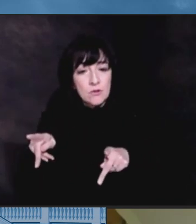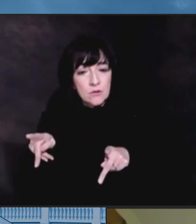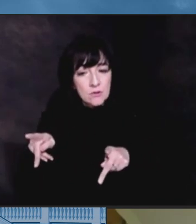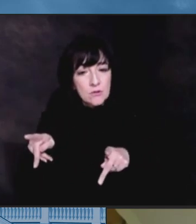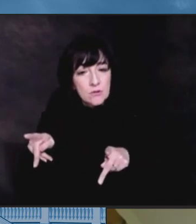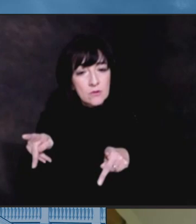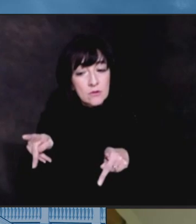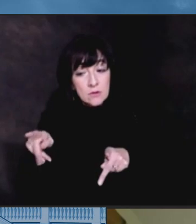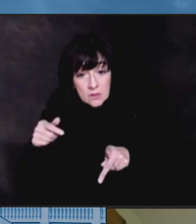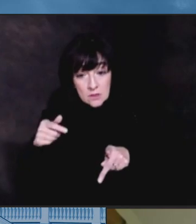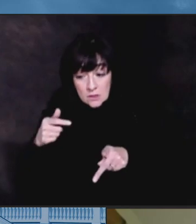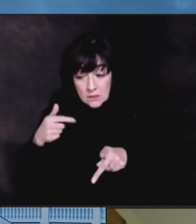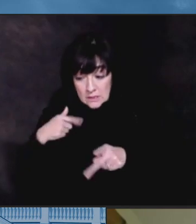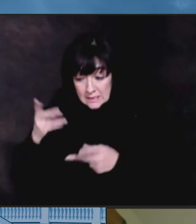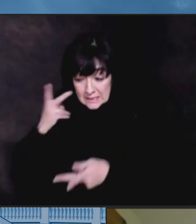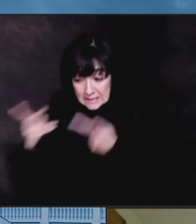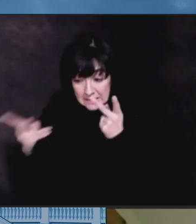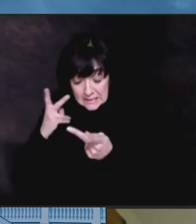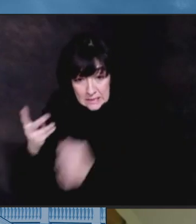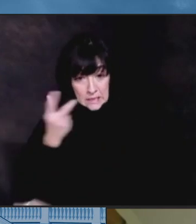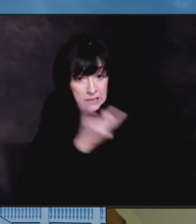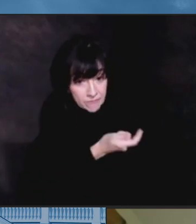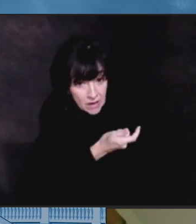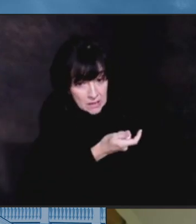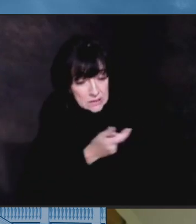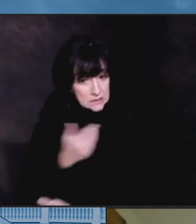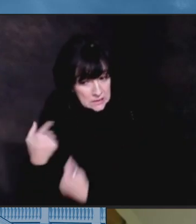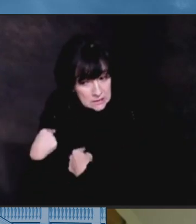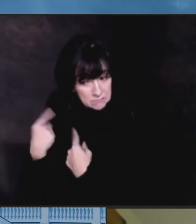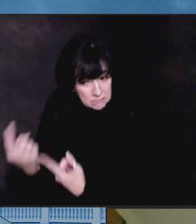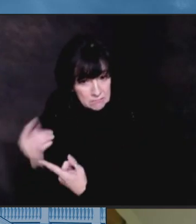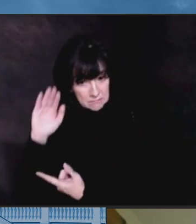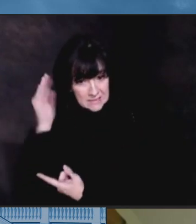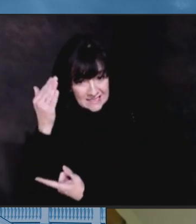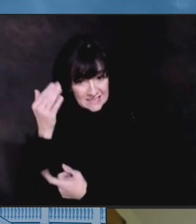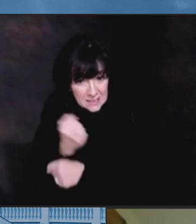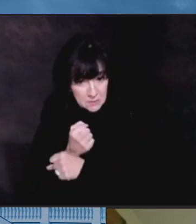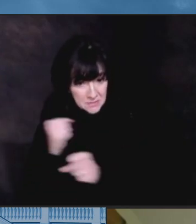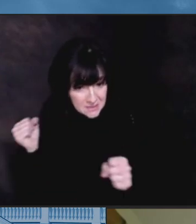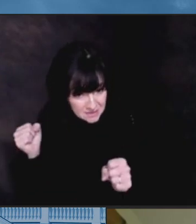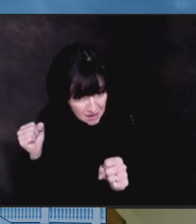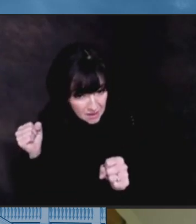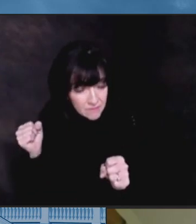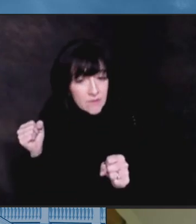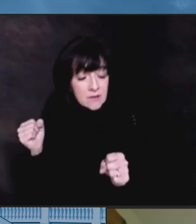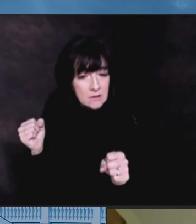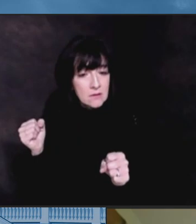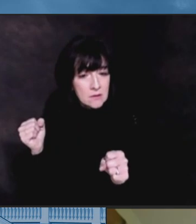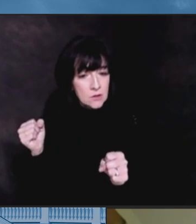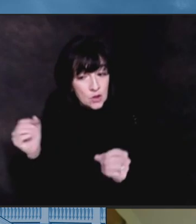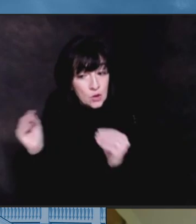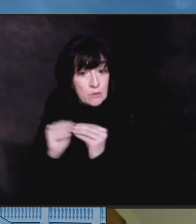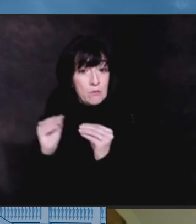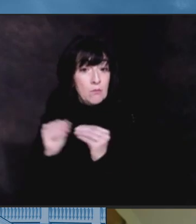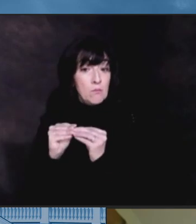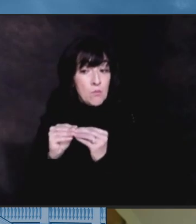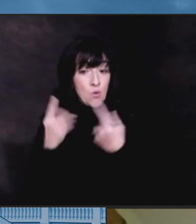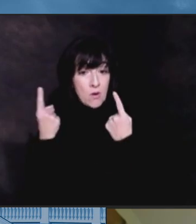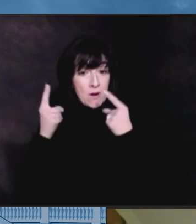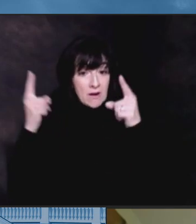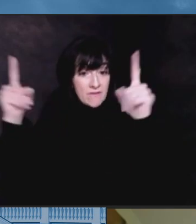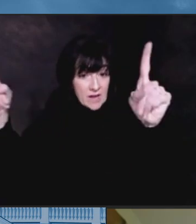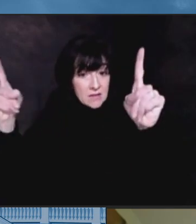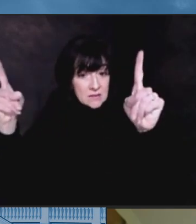this vaccine is that it is safe, and it also is, as I've mentioned before, more effective than we